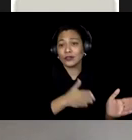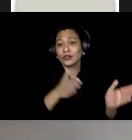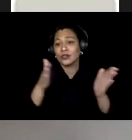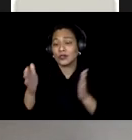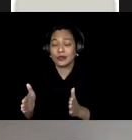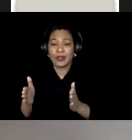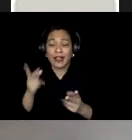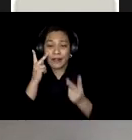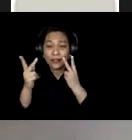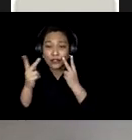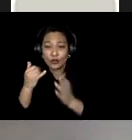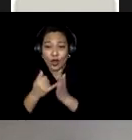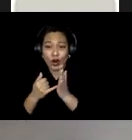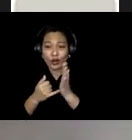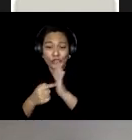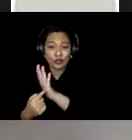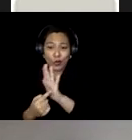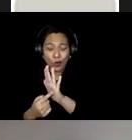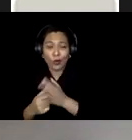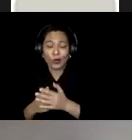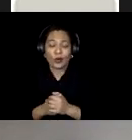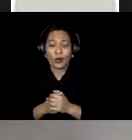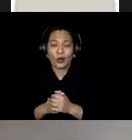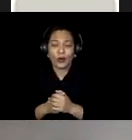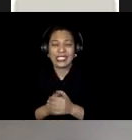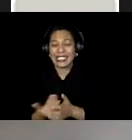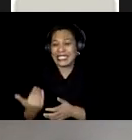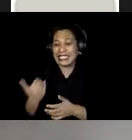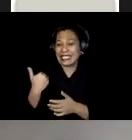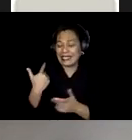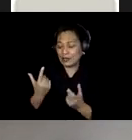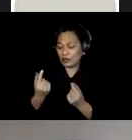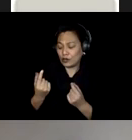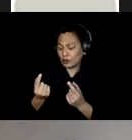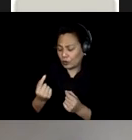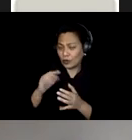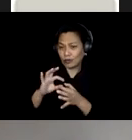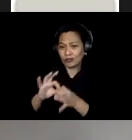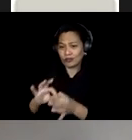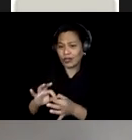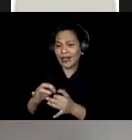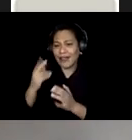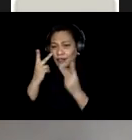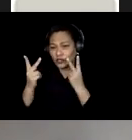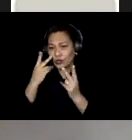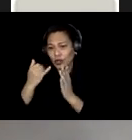a visual art show. The last one I did was on a visual artist